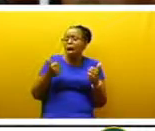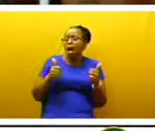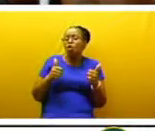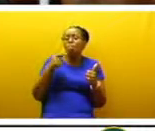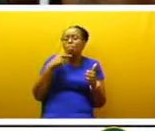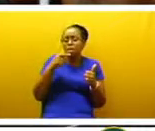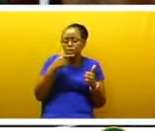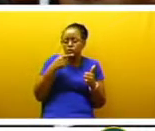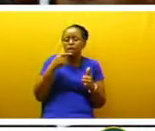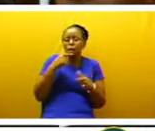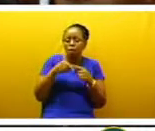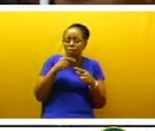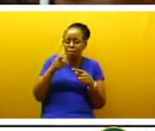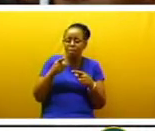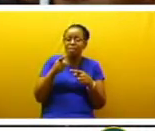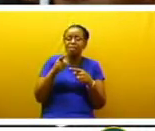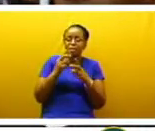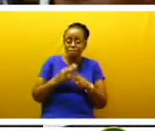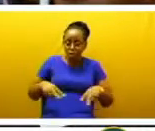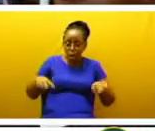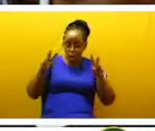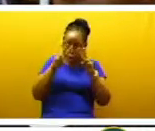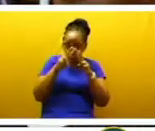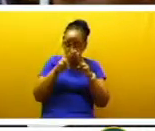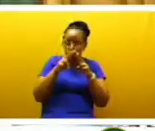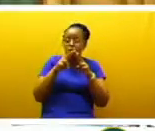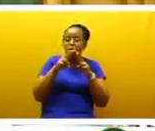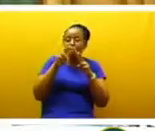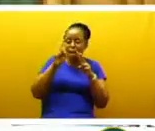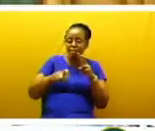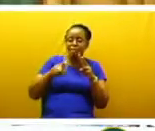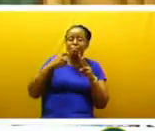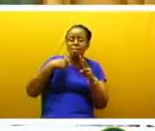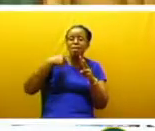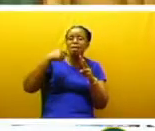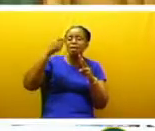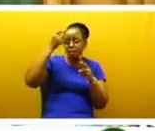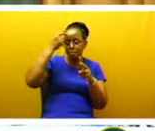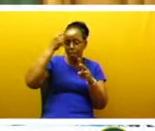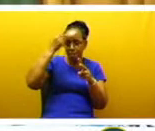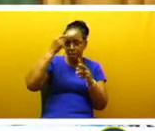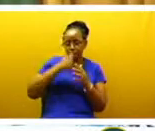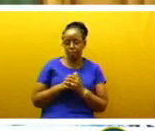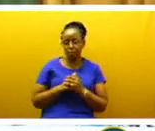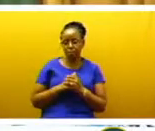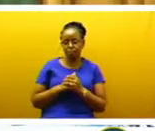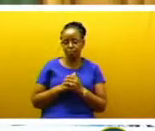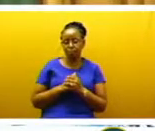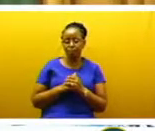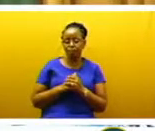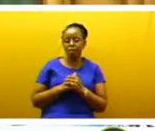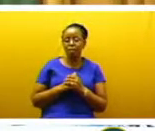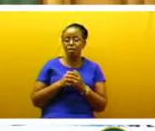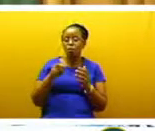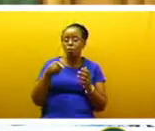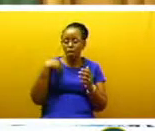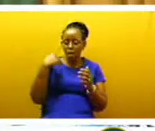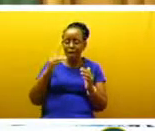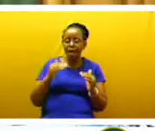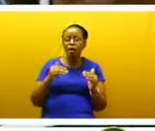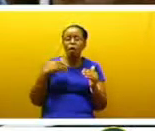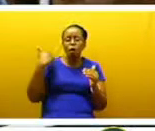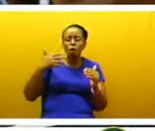these values we kept in mind. This is how we advance. By